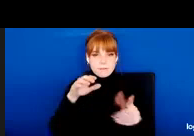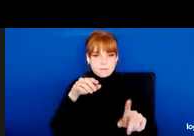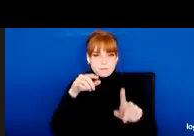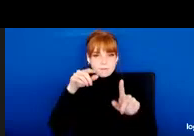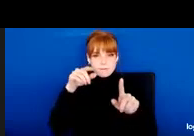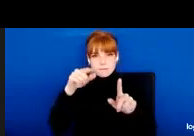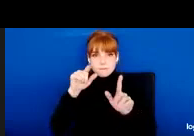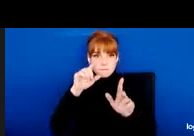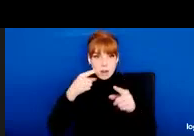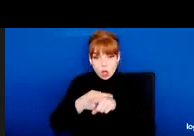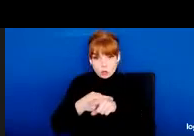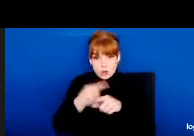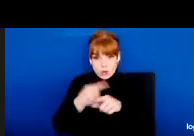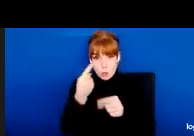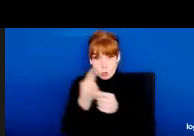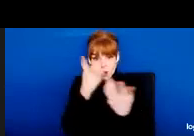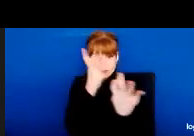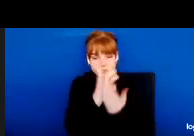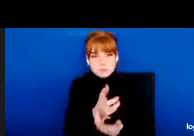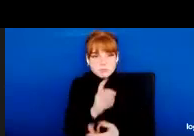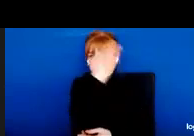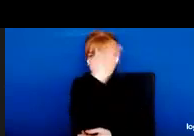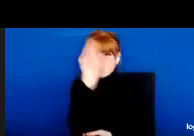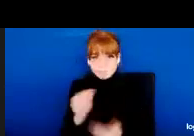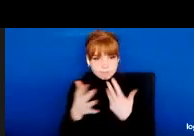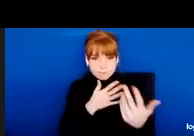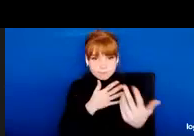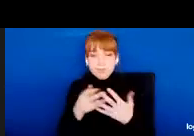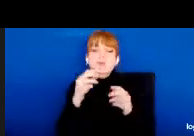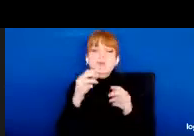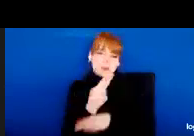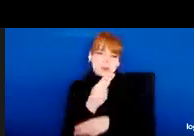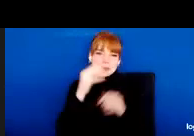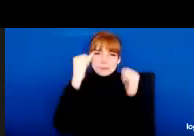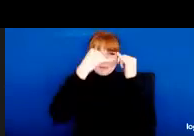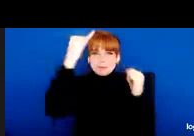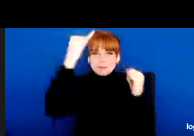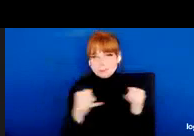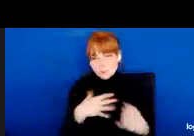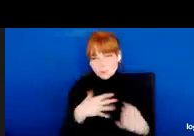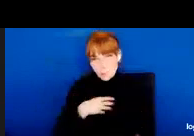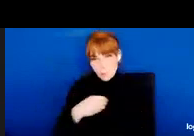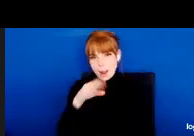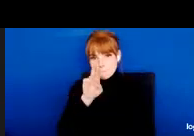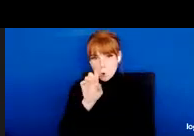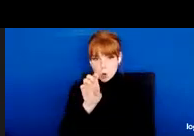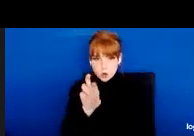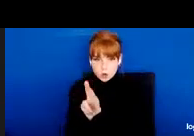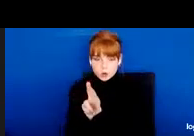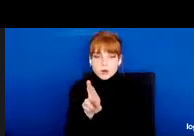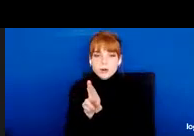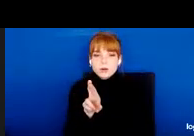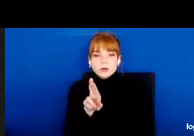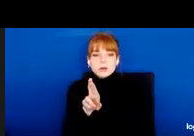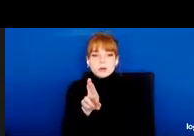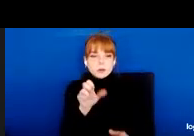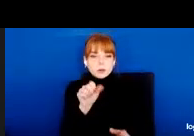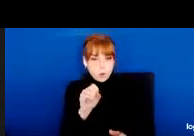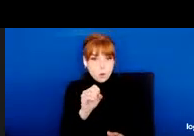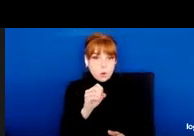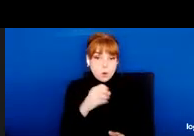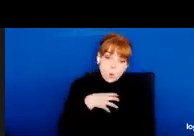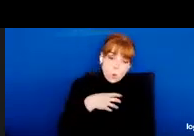those things. So now I have a white border around this red triangle. If I know that white and red, I know those two colors have at